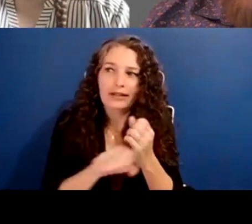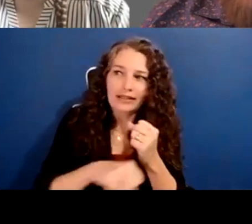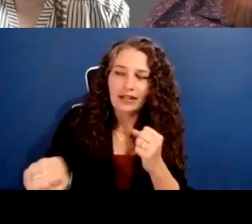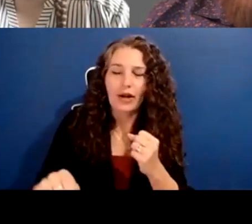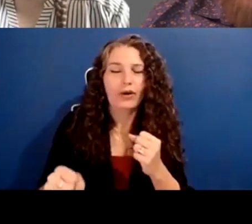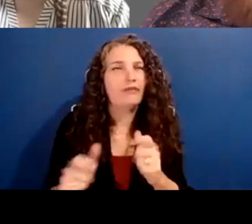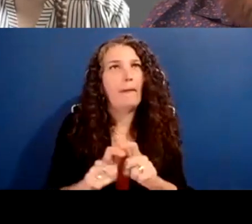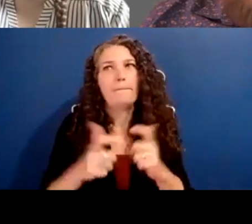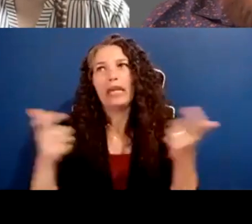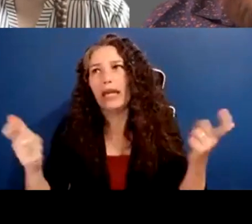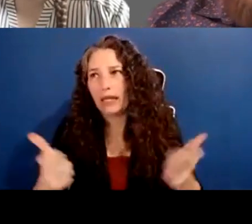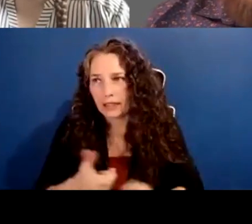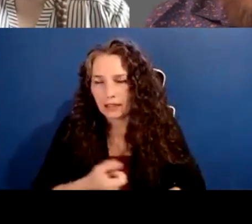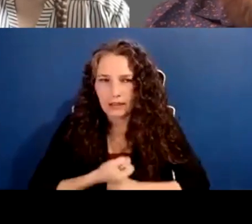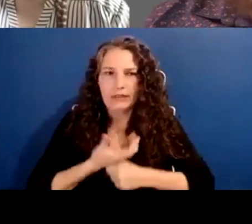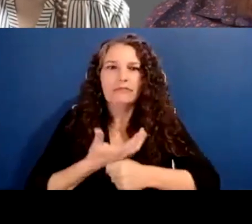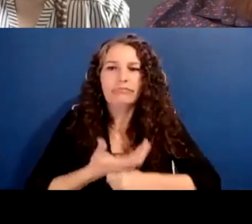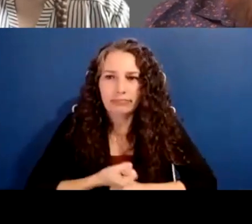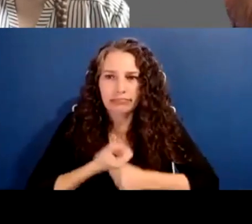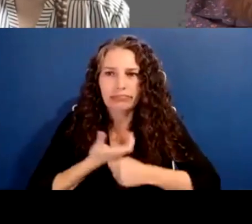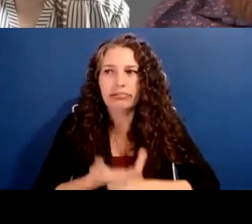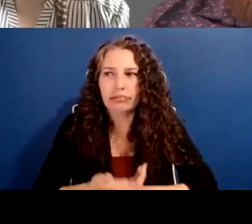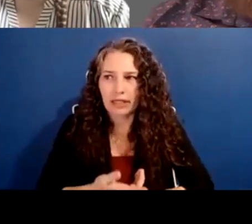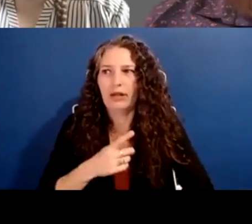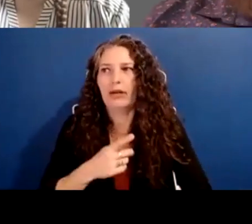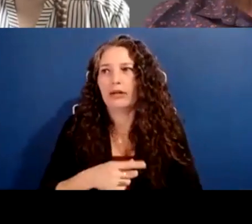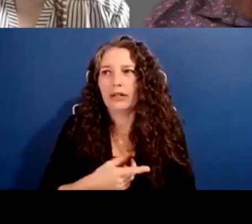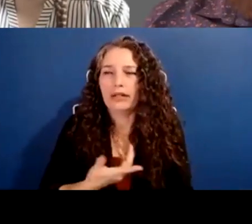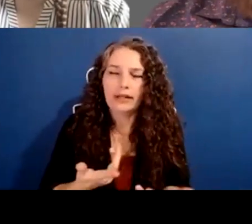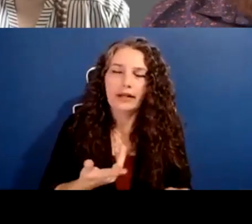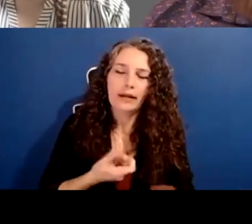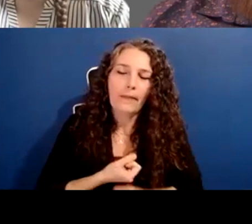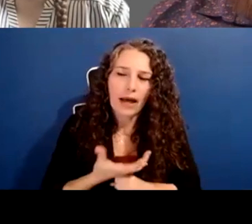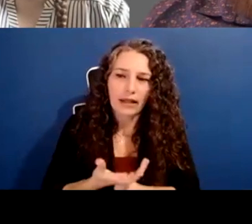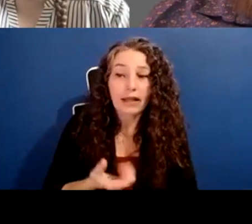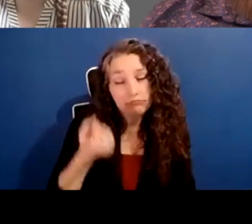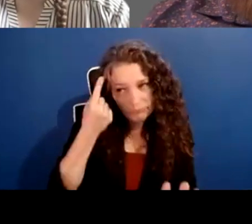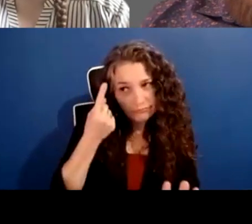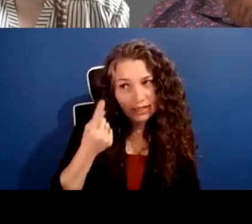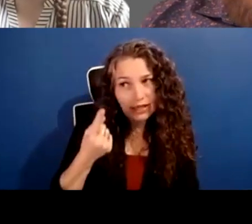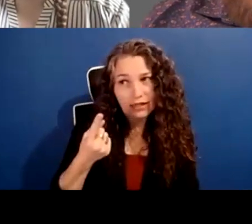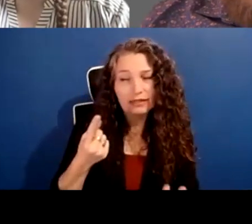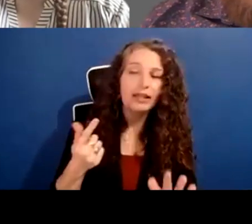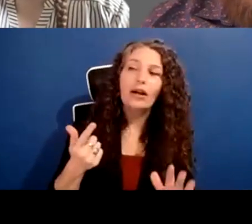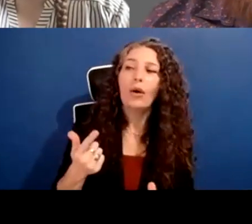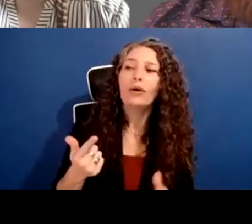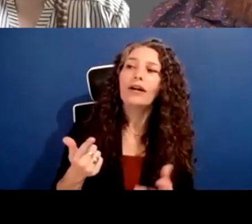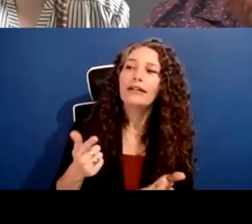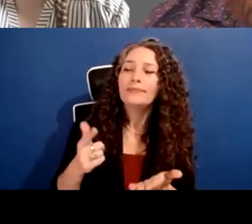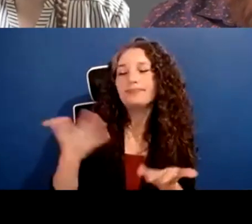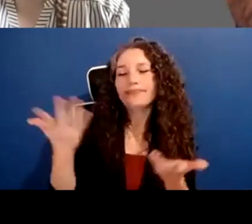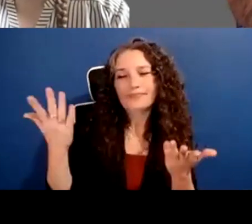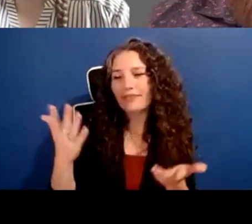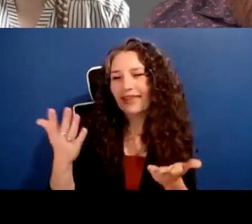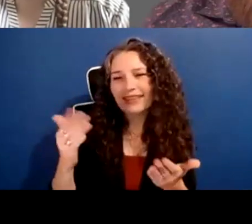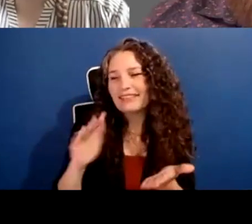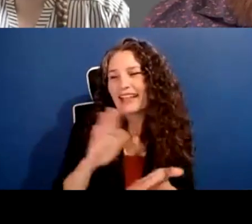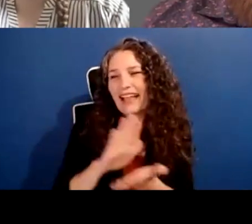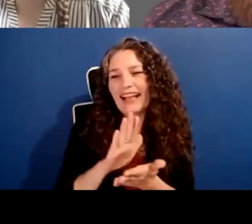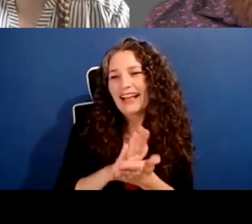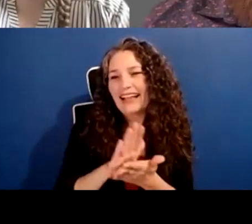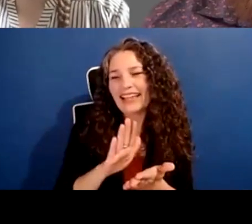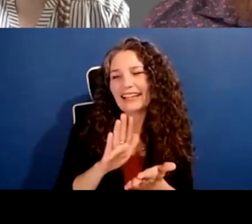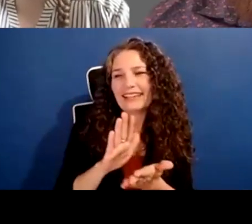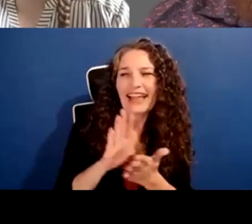monologue about it. And I'll say academics are really good at filling time when they're speaking. So